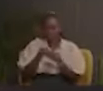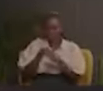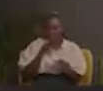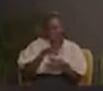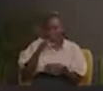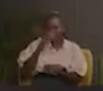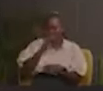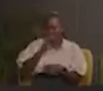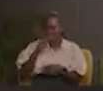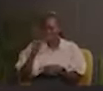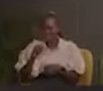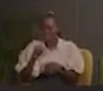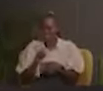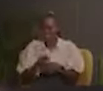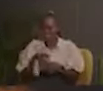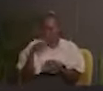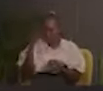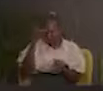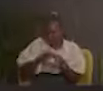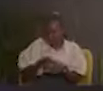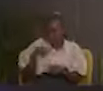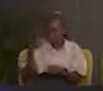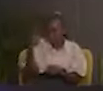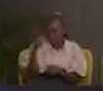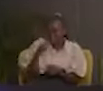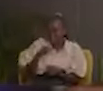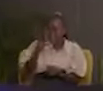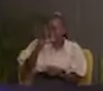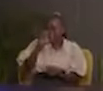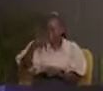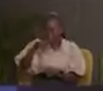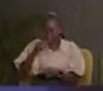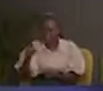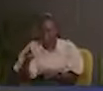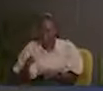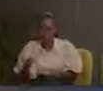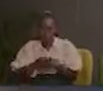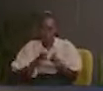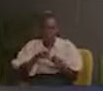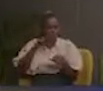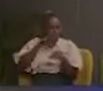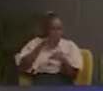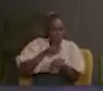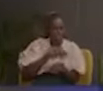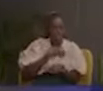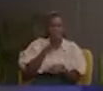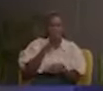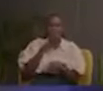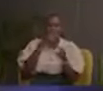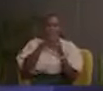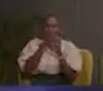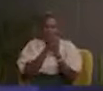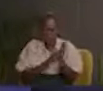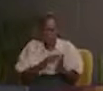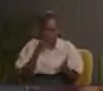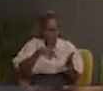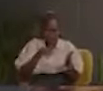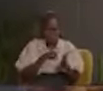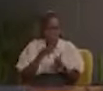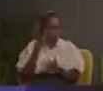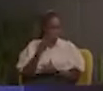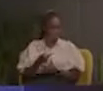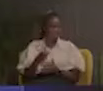10 lepers, you know, Peter's mother-in-law, and you read it all down to the book of Acts. The hearing of